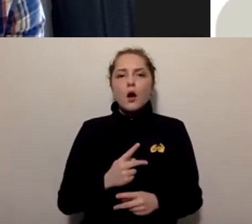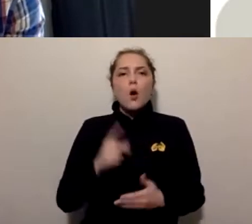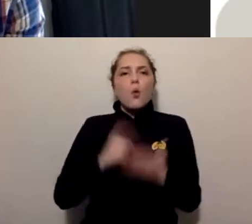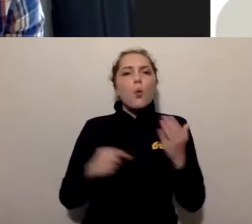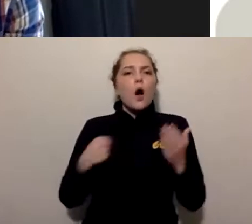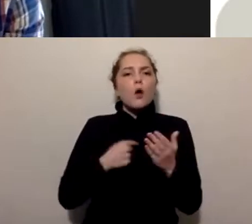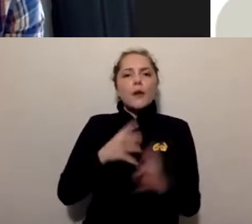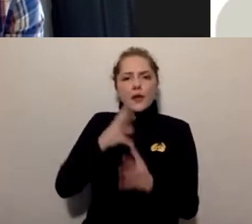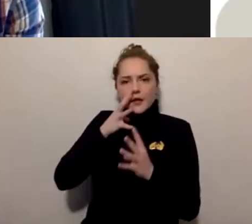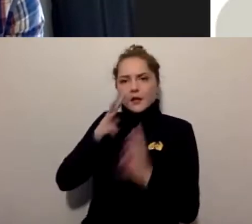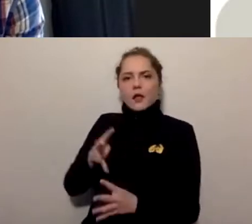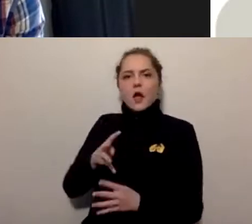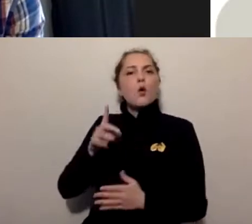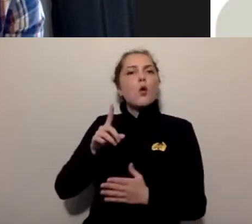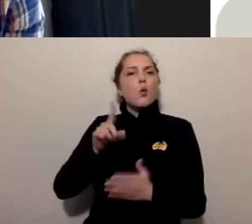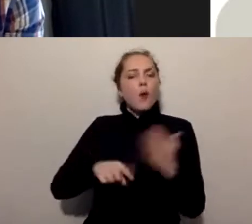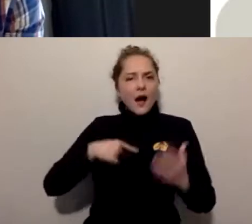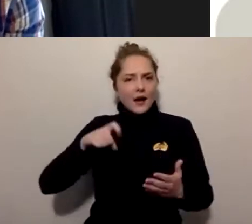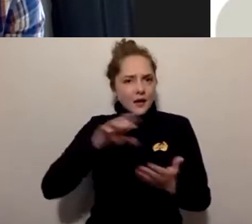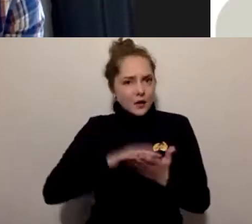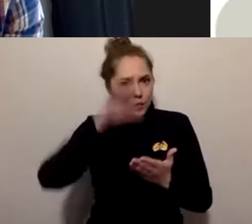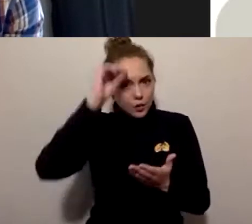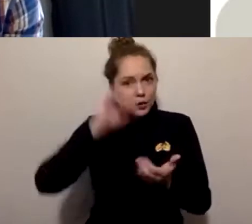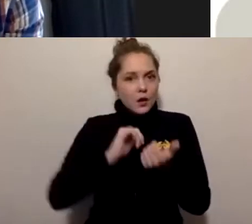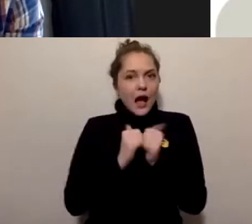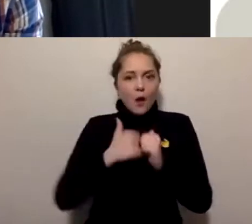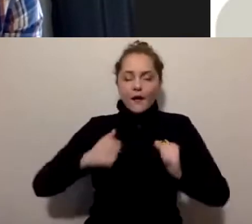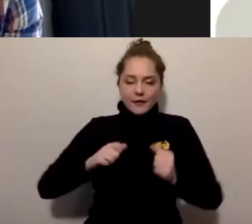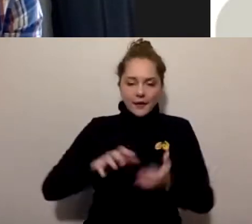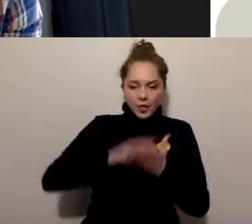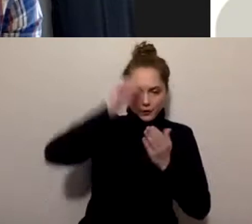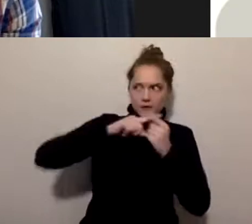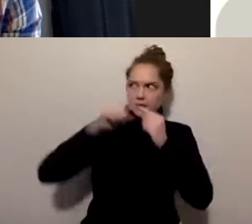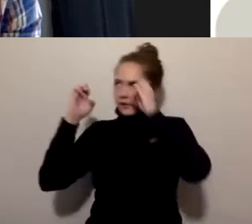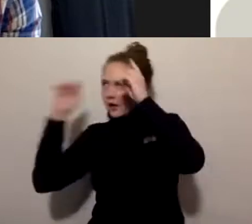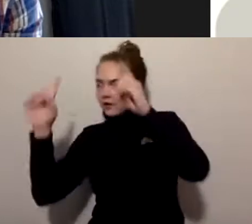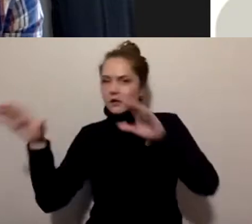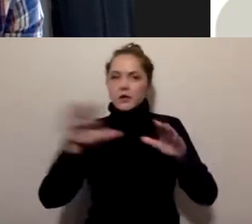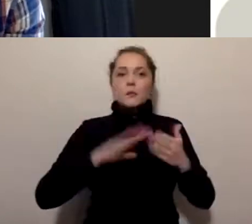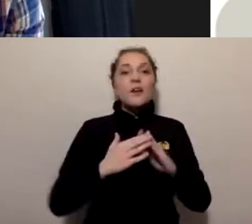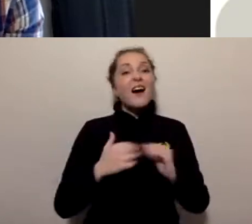and what I need to know in my position and how we can better educate the community. And